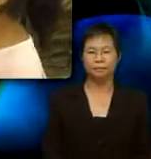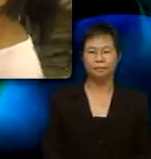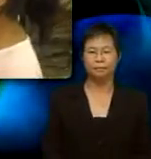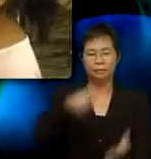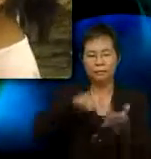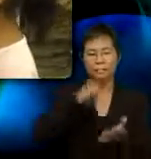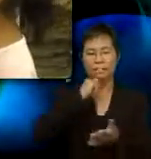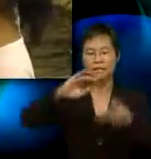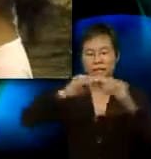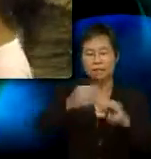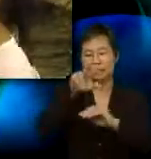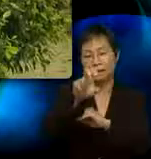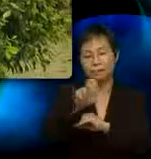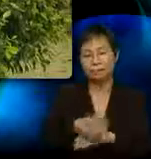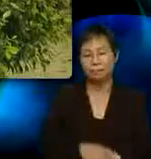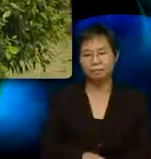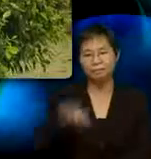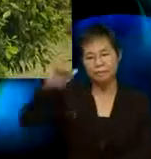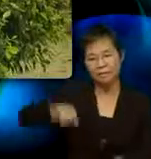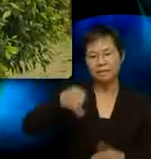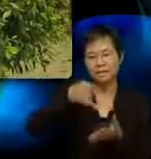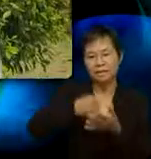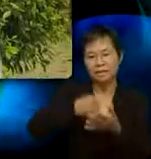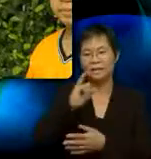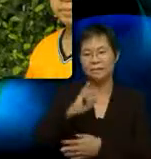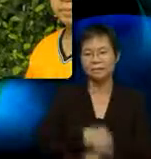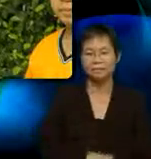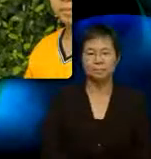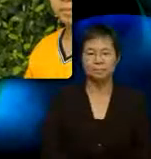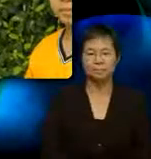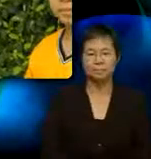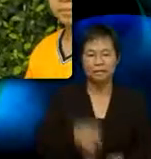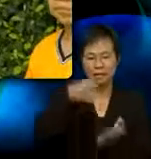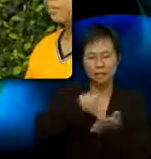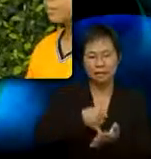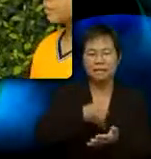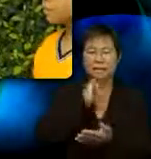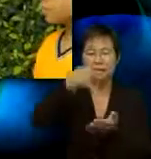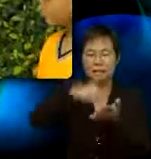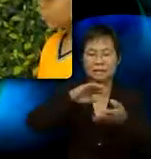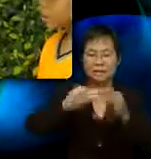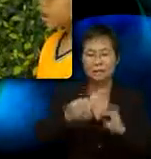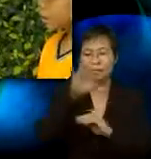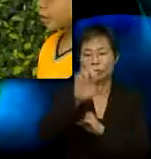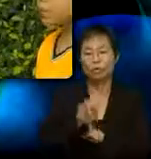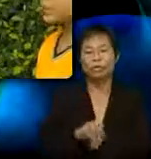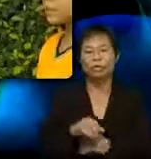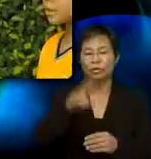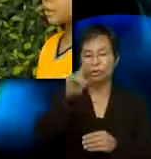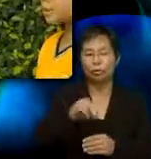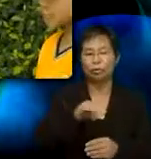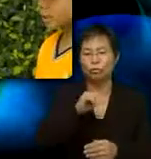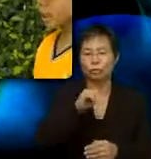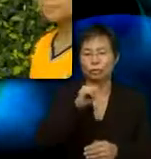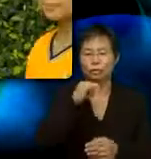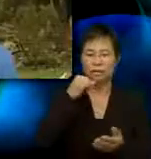Is this number 30? Yes, it is. Is this number 50? No, it's not. It's